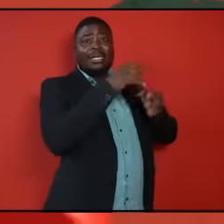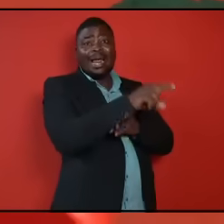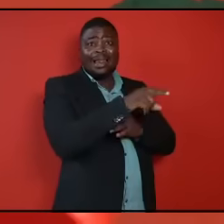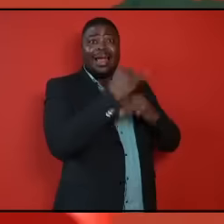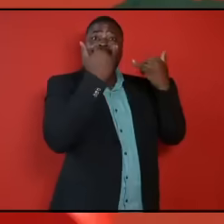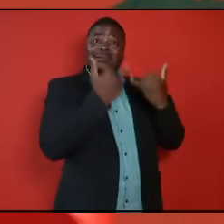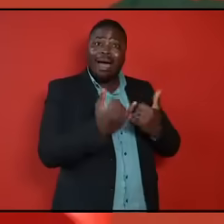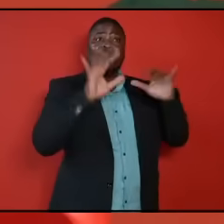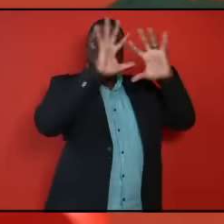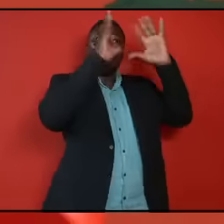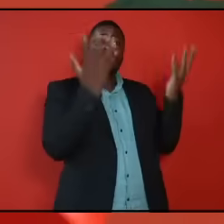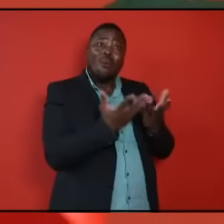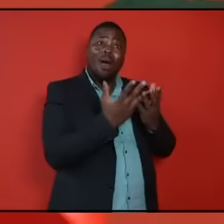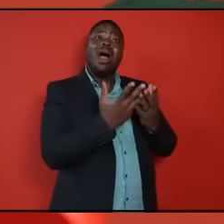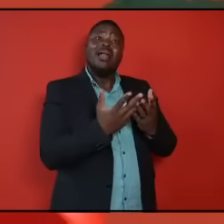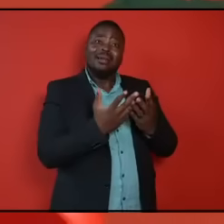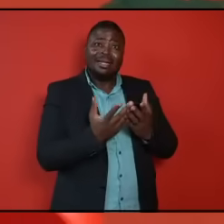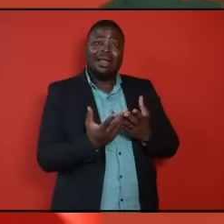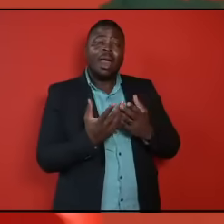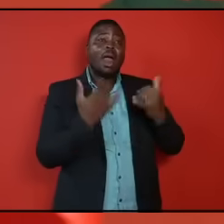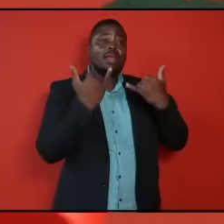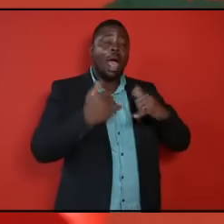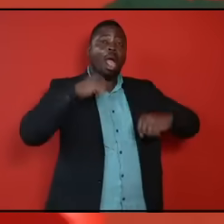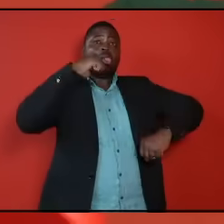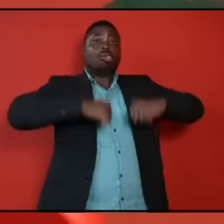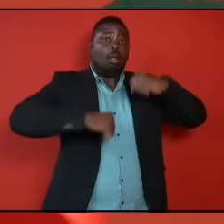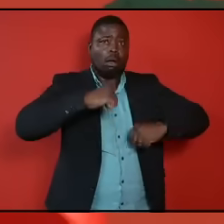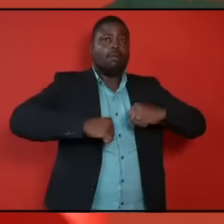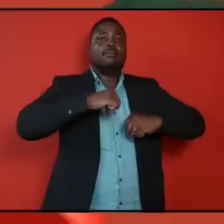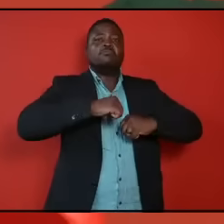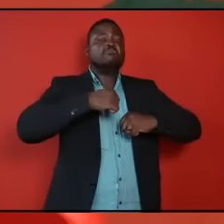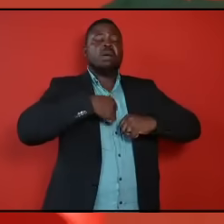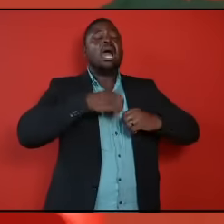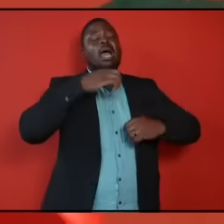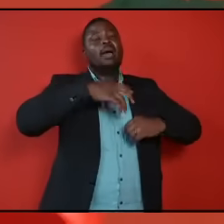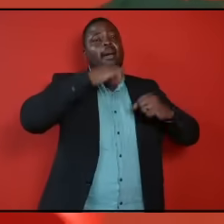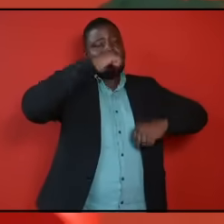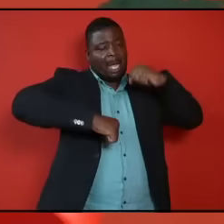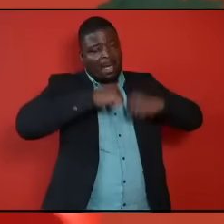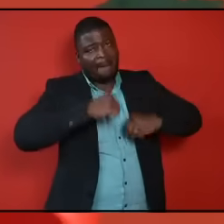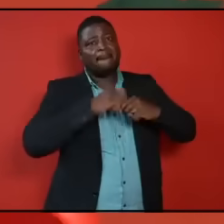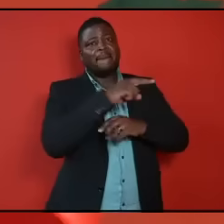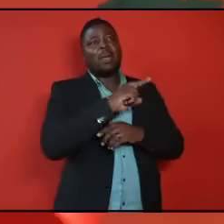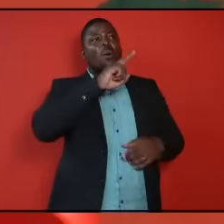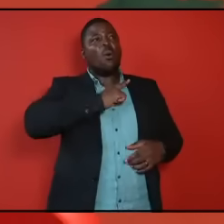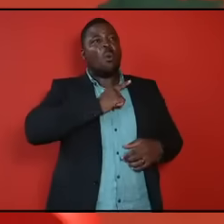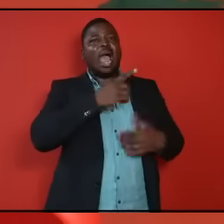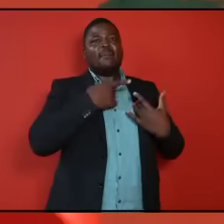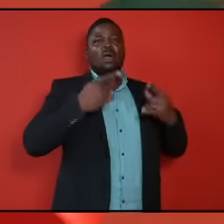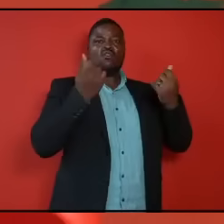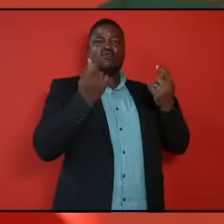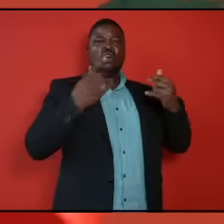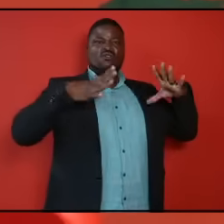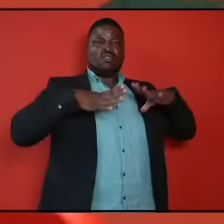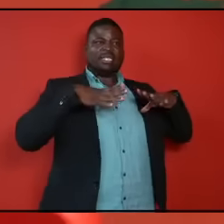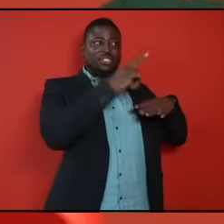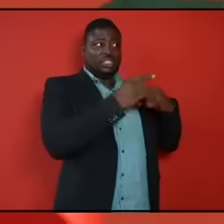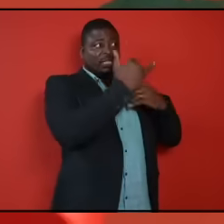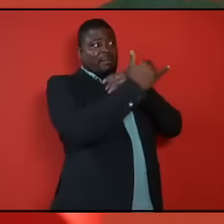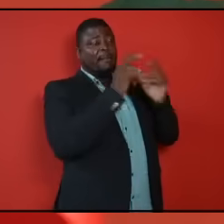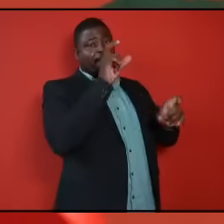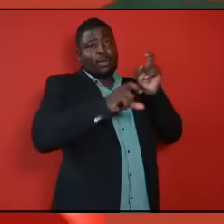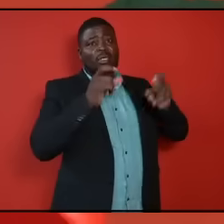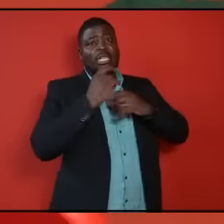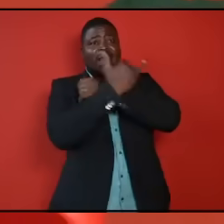a period of heightened instability driven by the aggressive conduct of imperial powers and the deepening crisis of